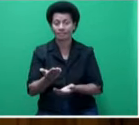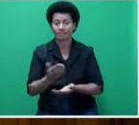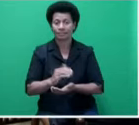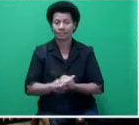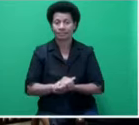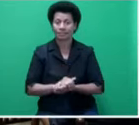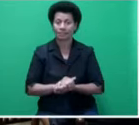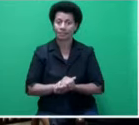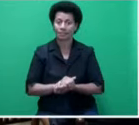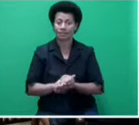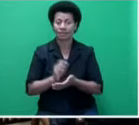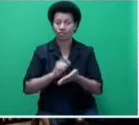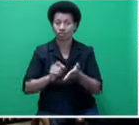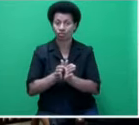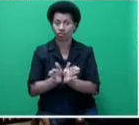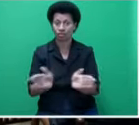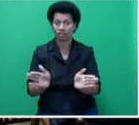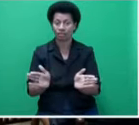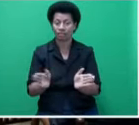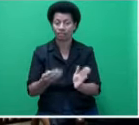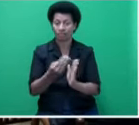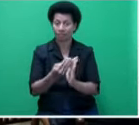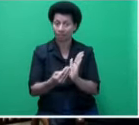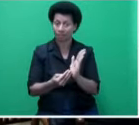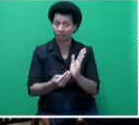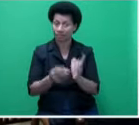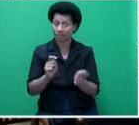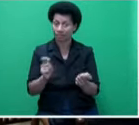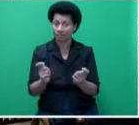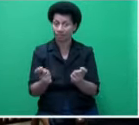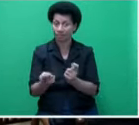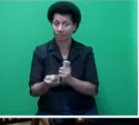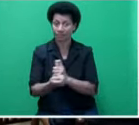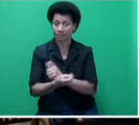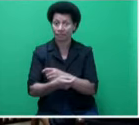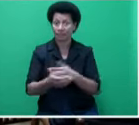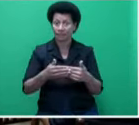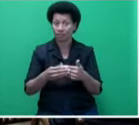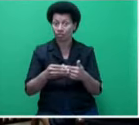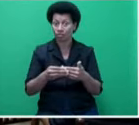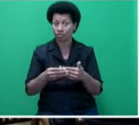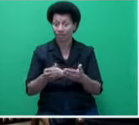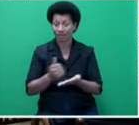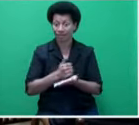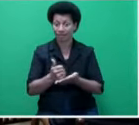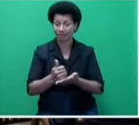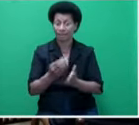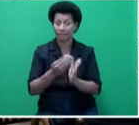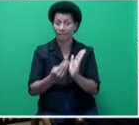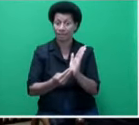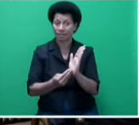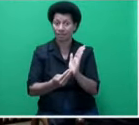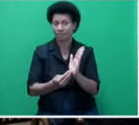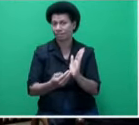General. Bill for an Act to amend the Environment Management Act 2005, Bill number 42 of